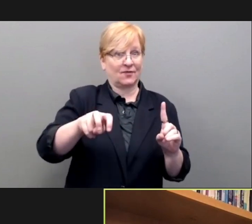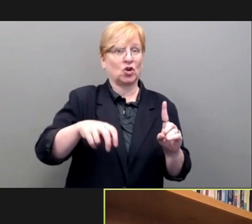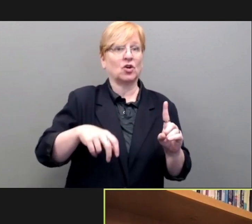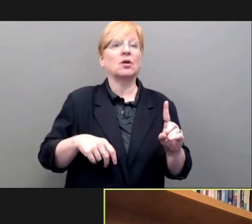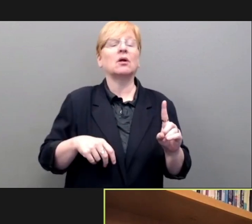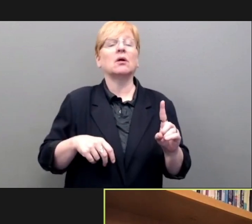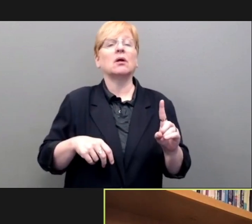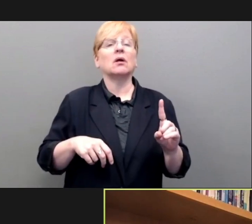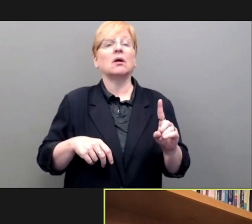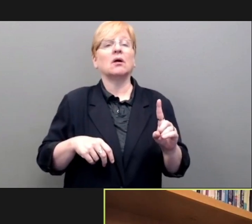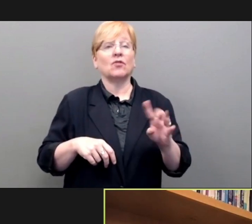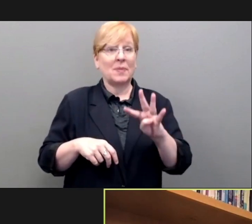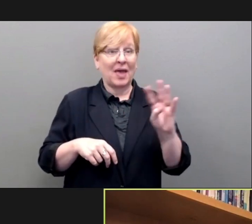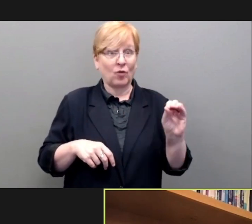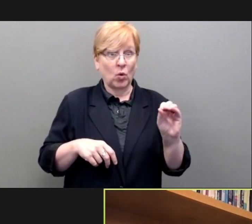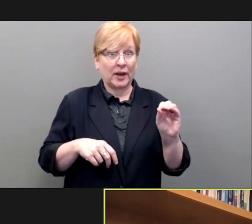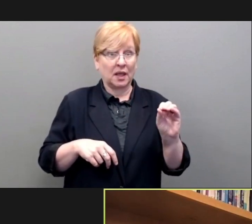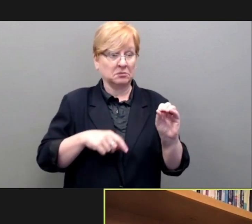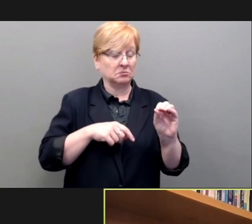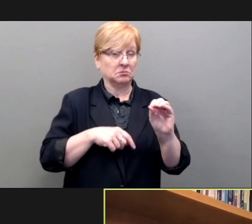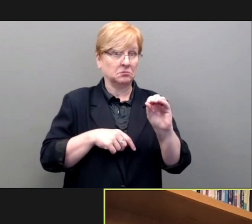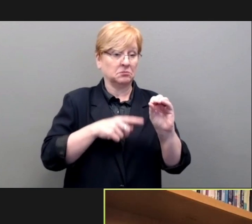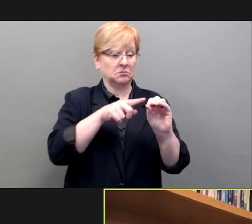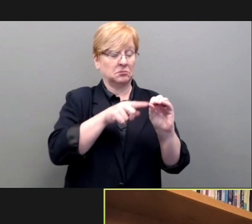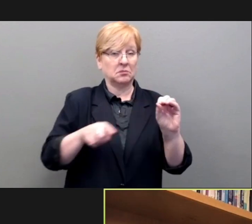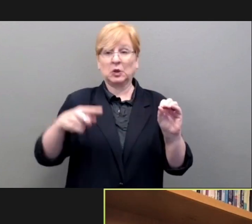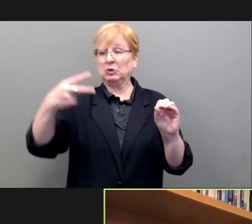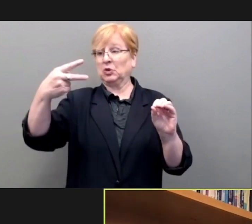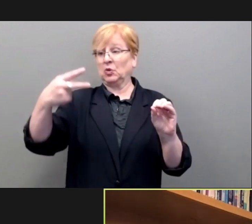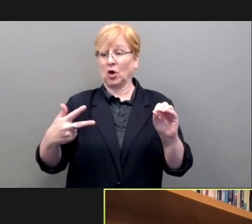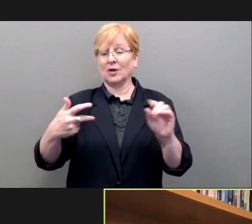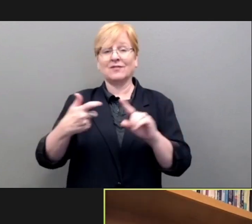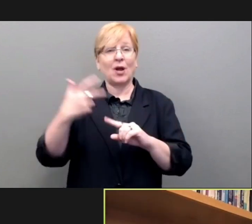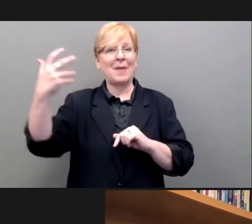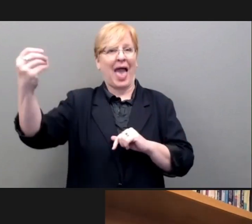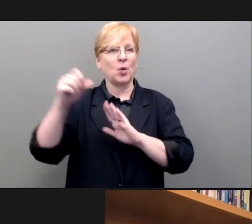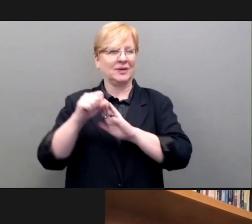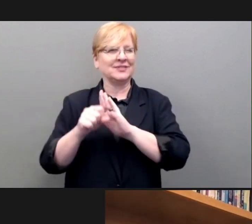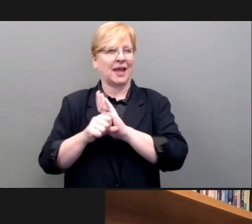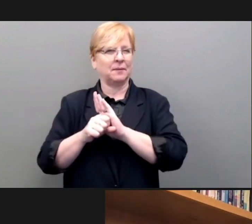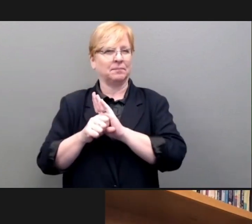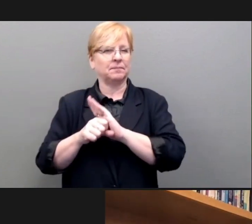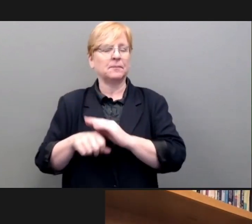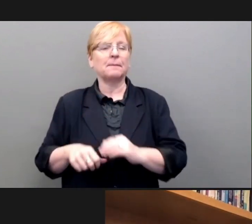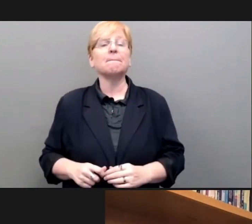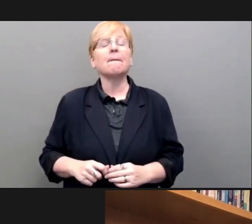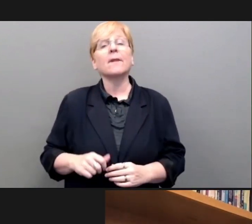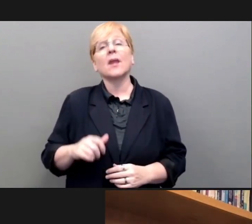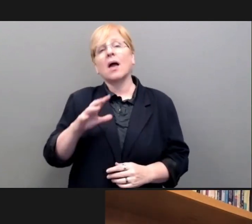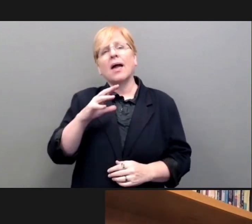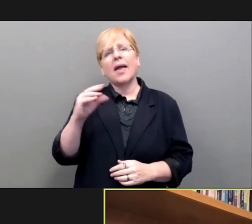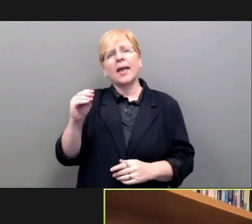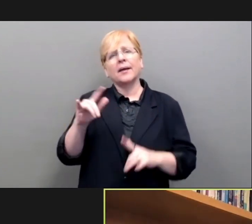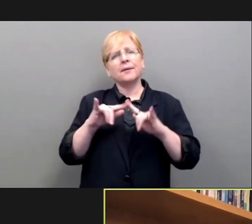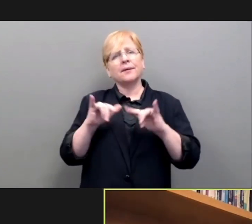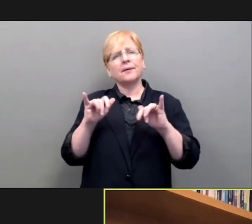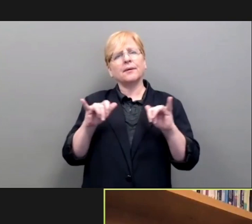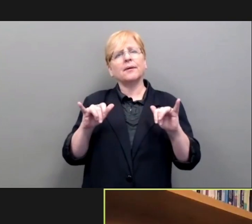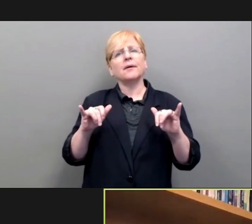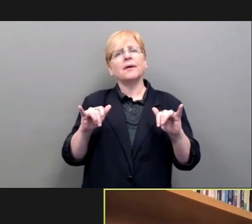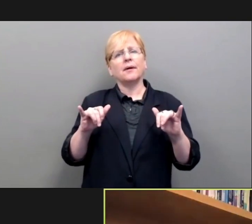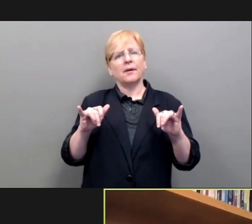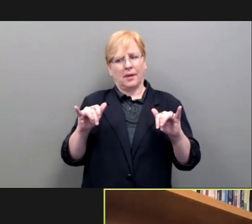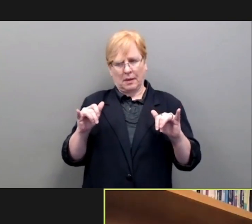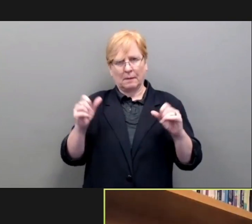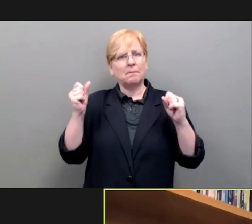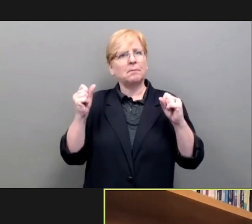those are from out of state. On the other hand, we have a lot of people who are actually New Mexicans